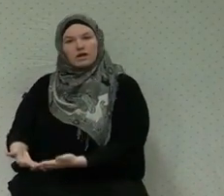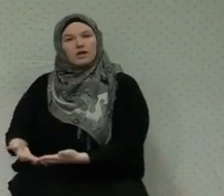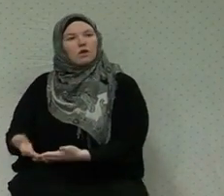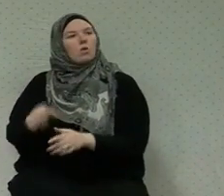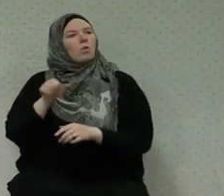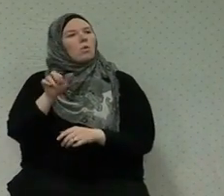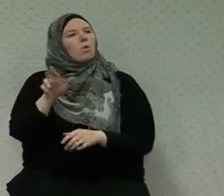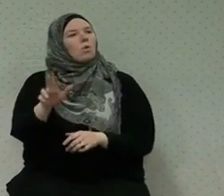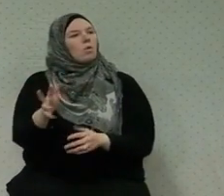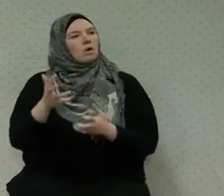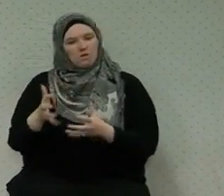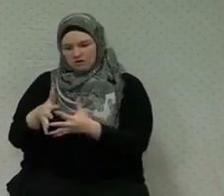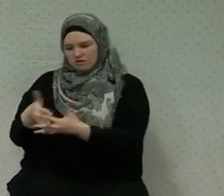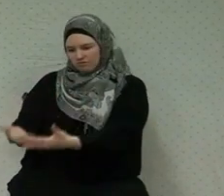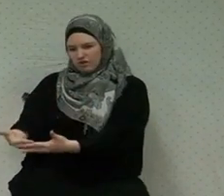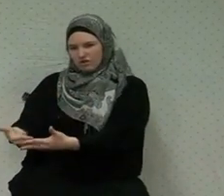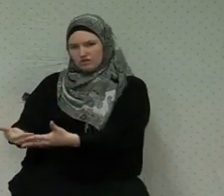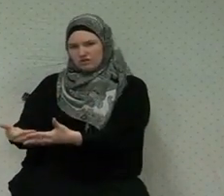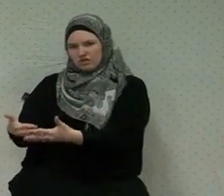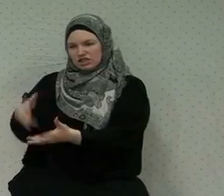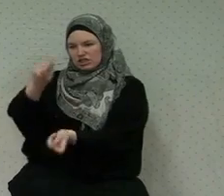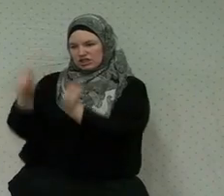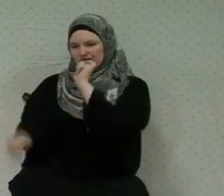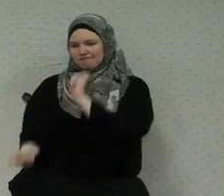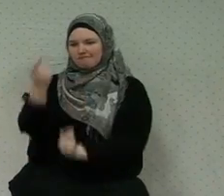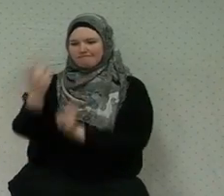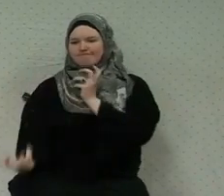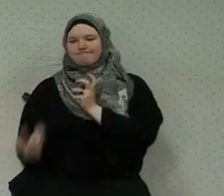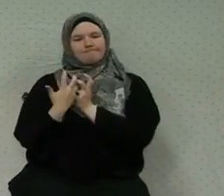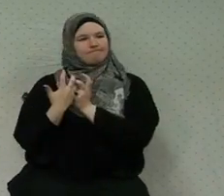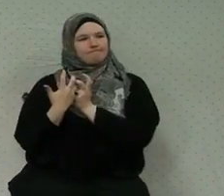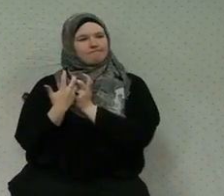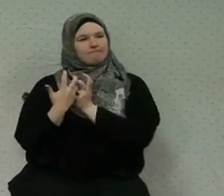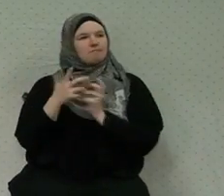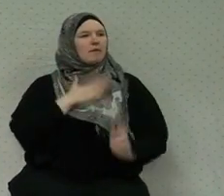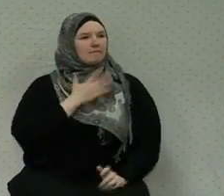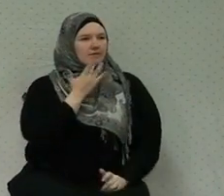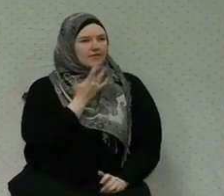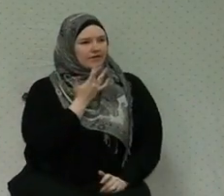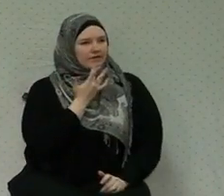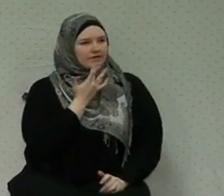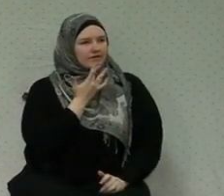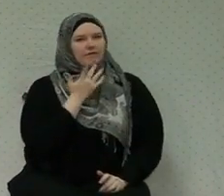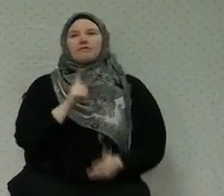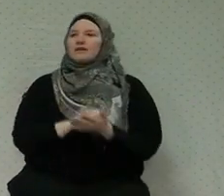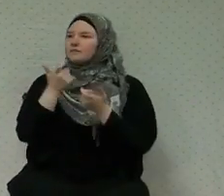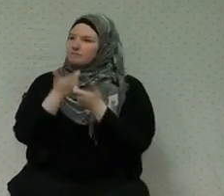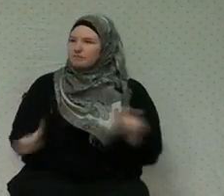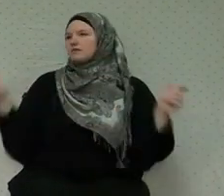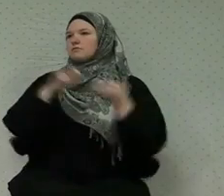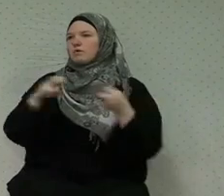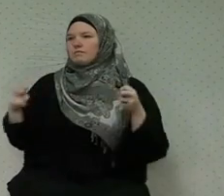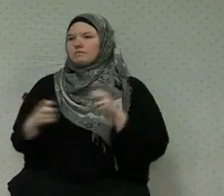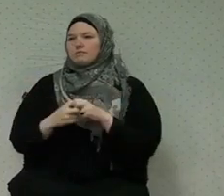to shape the book according to our taste? This is the biggest problems